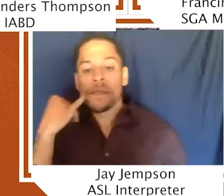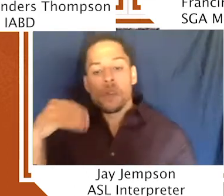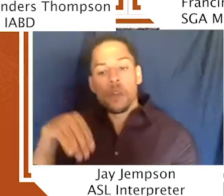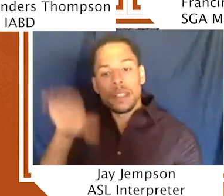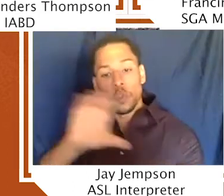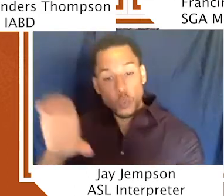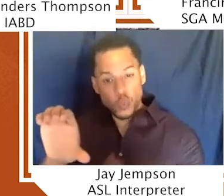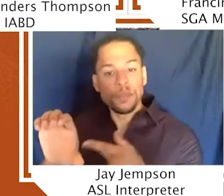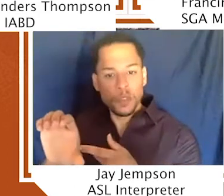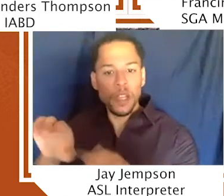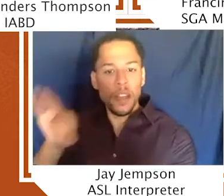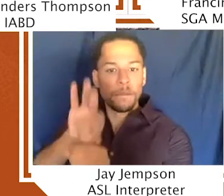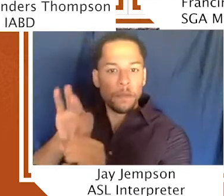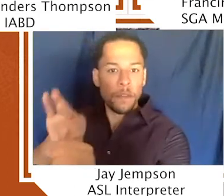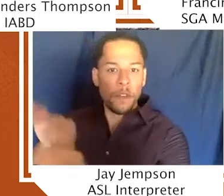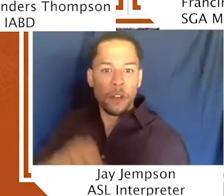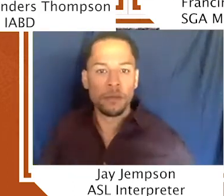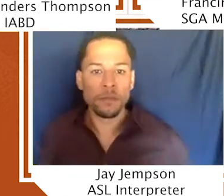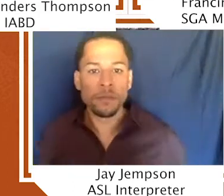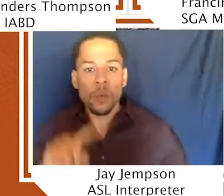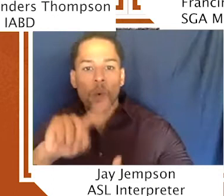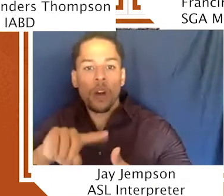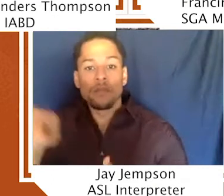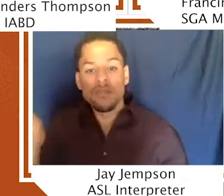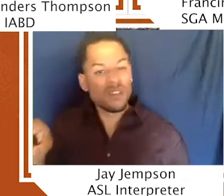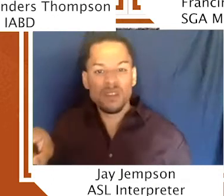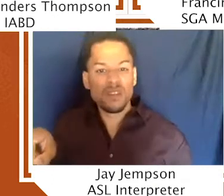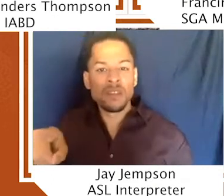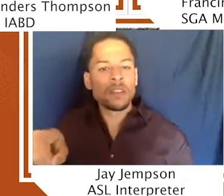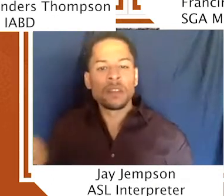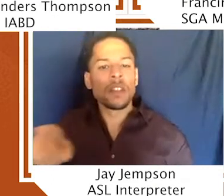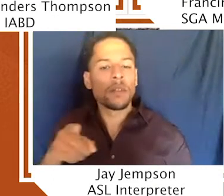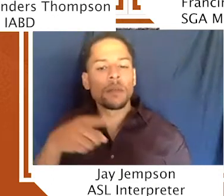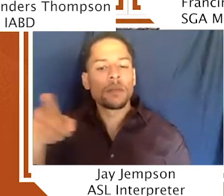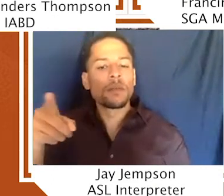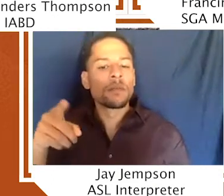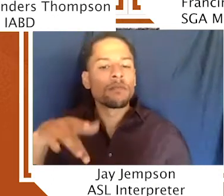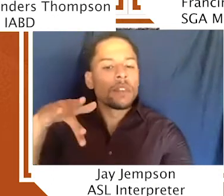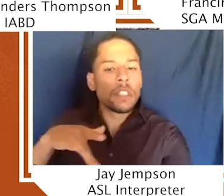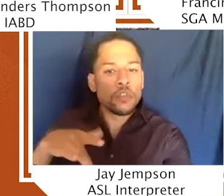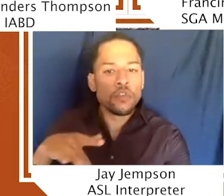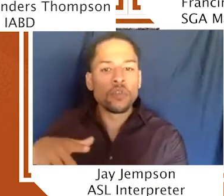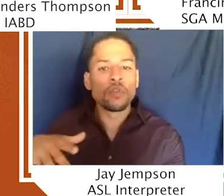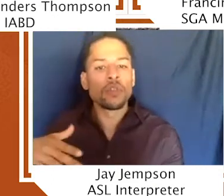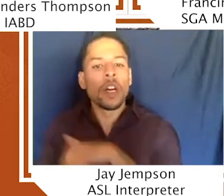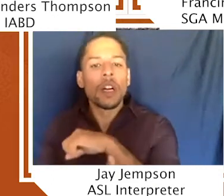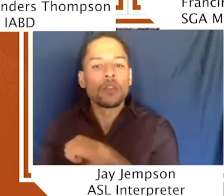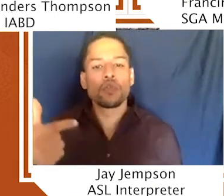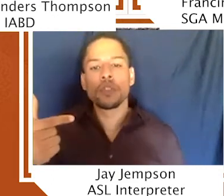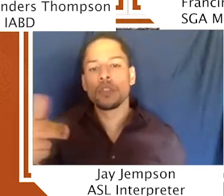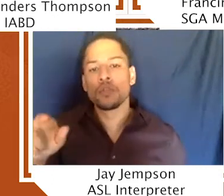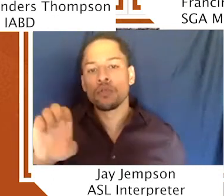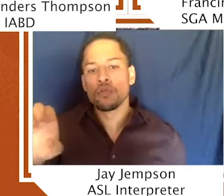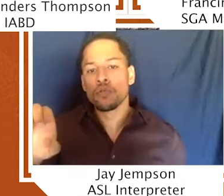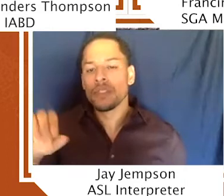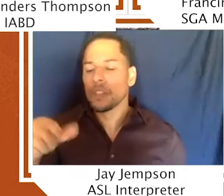she has never been to Greece. Francine says that she once danced for David Rousseff. Francine